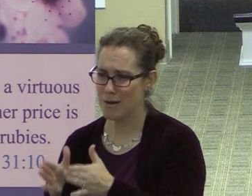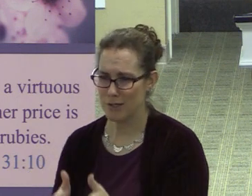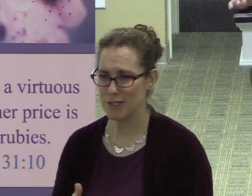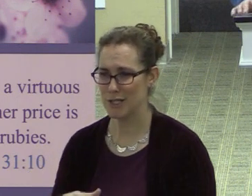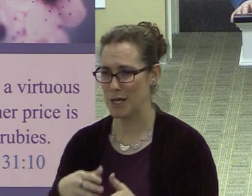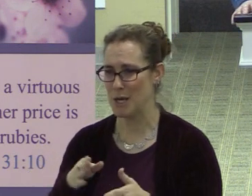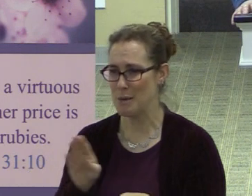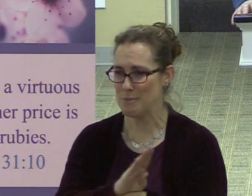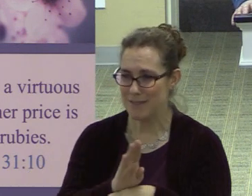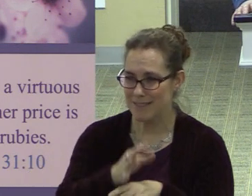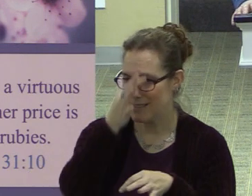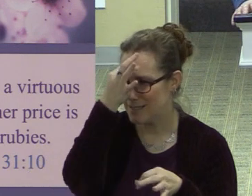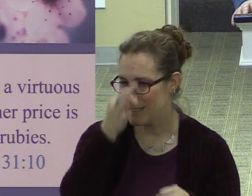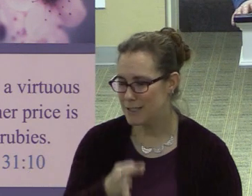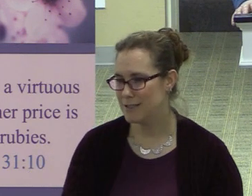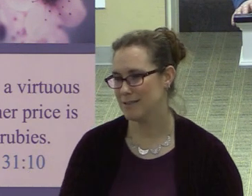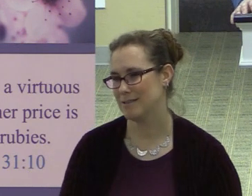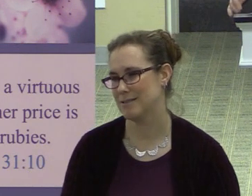business decisions,